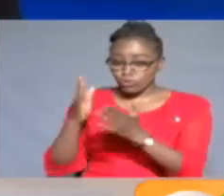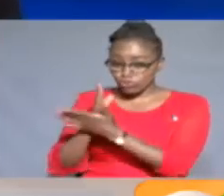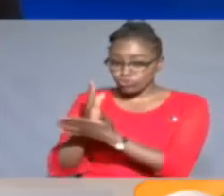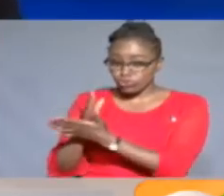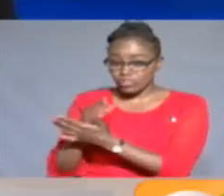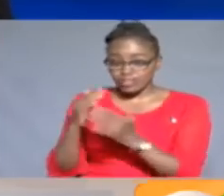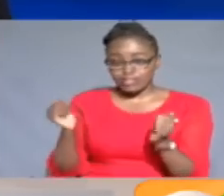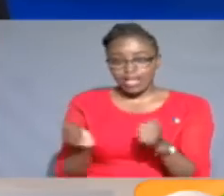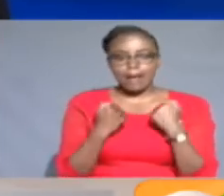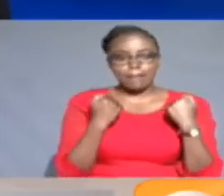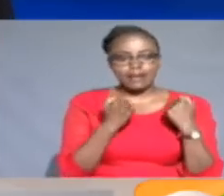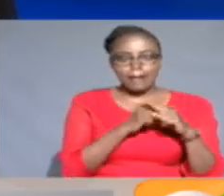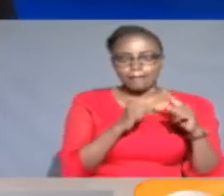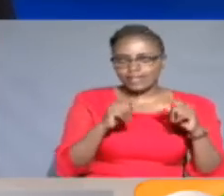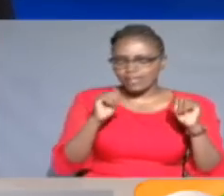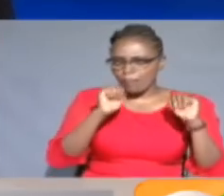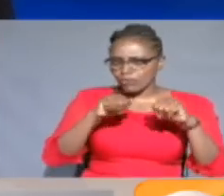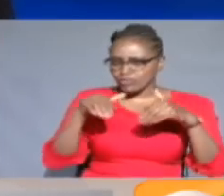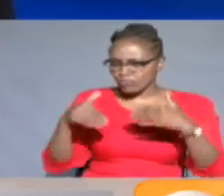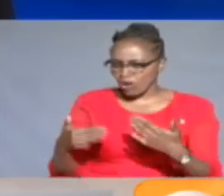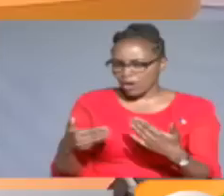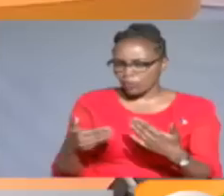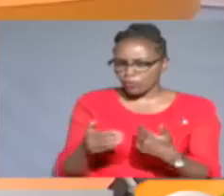happens, definitely. Yeah. But how possible is it?